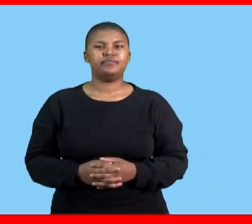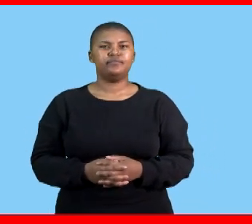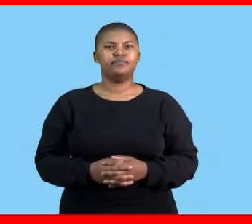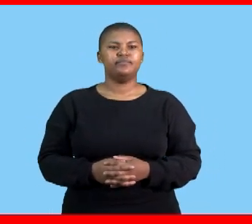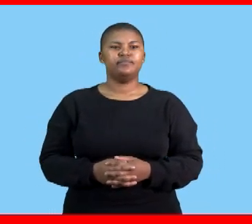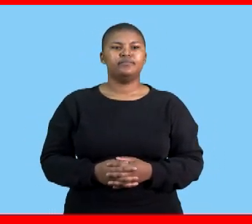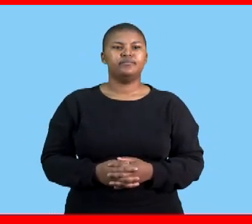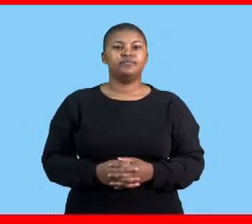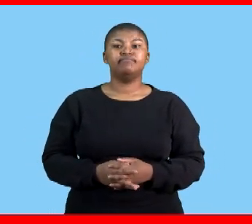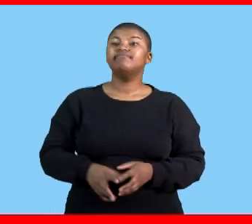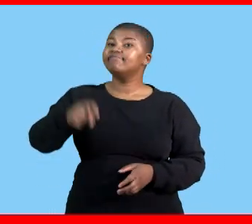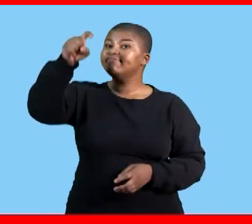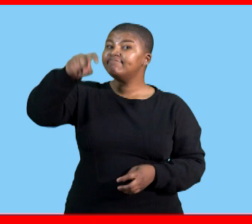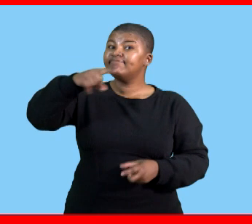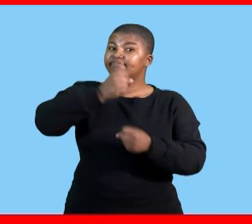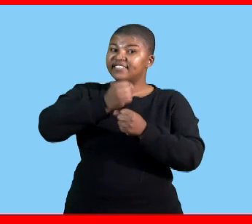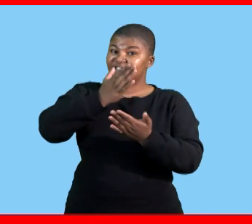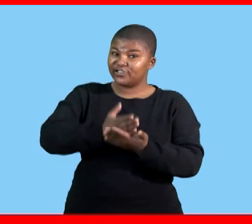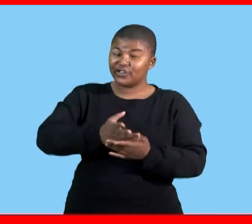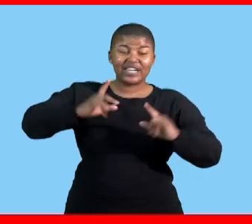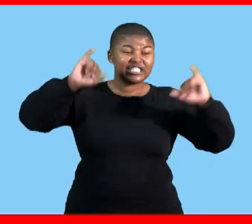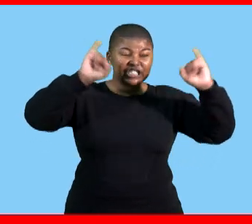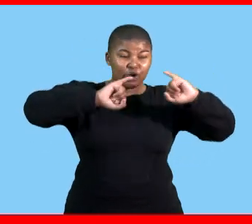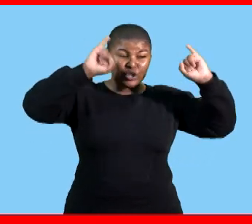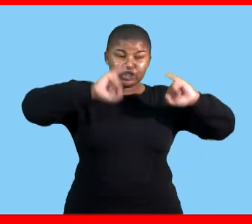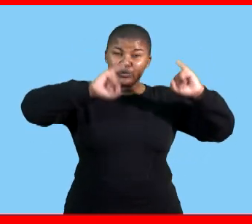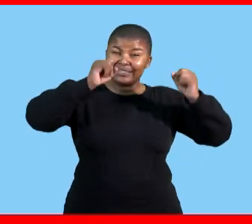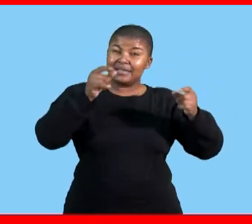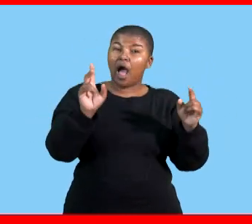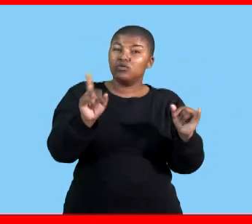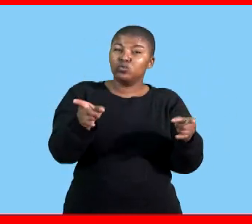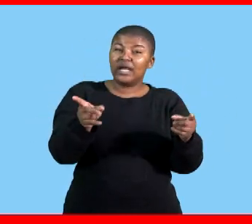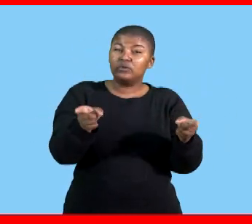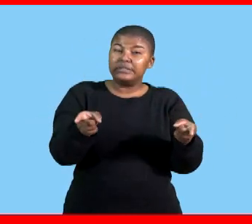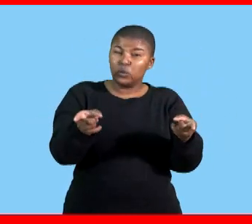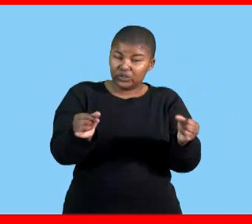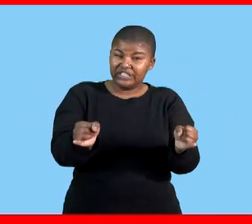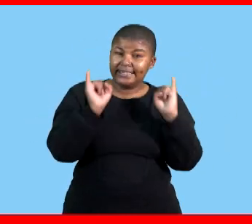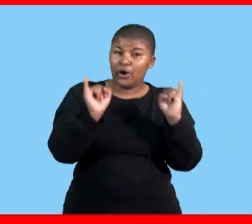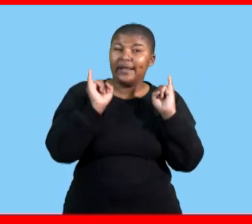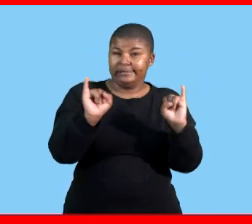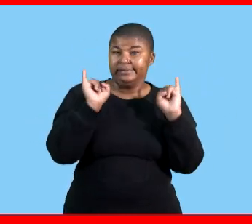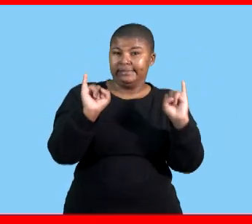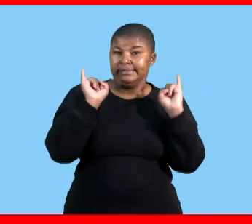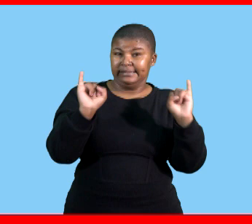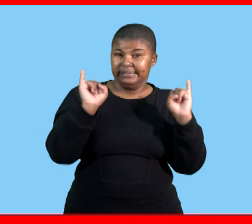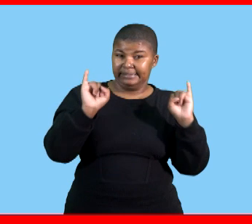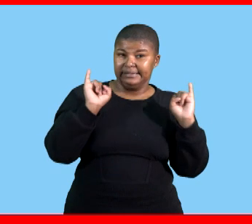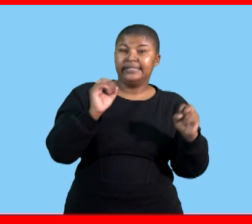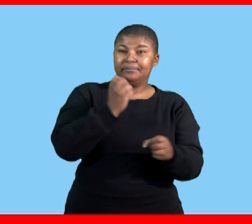We must also manage the seriousness of the situation by responding to the